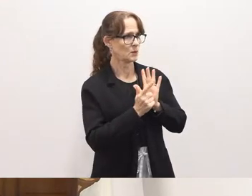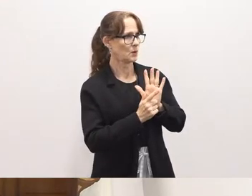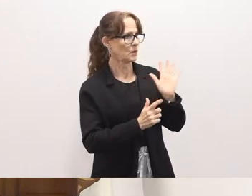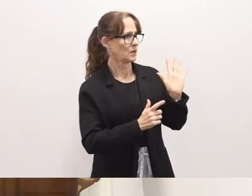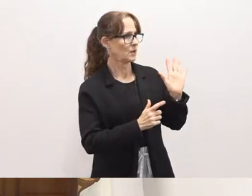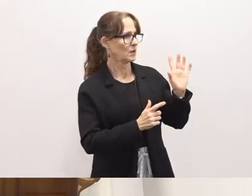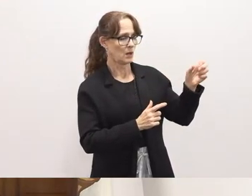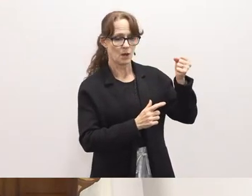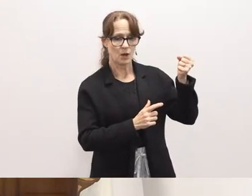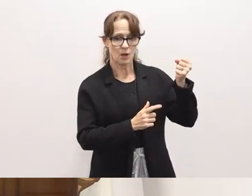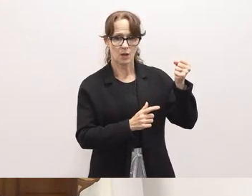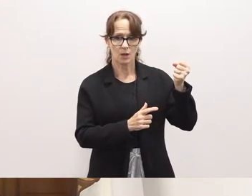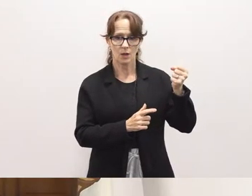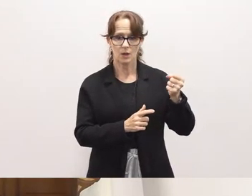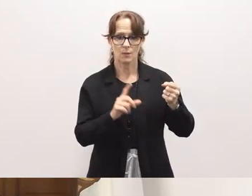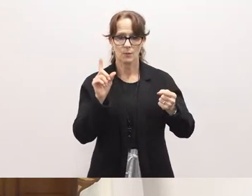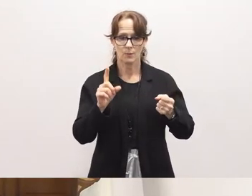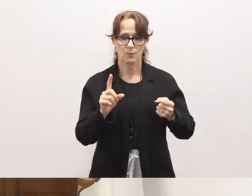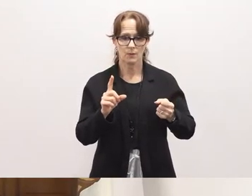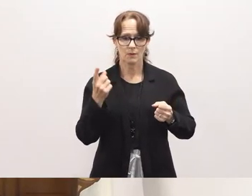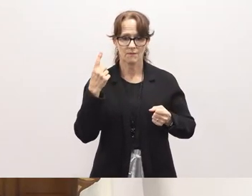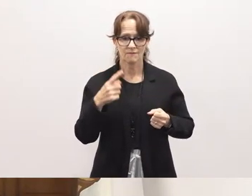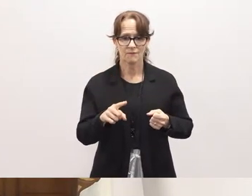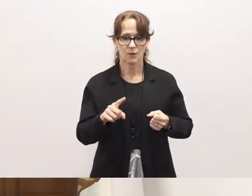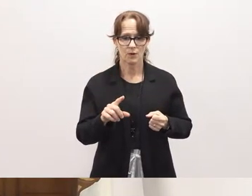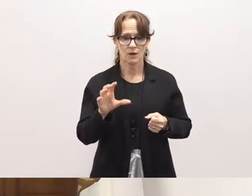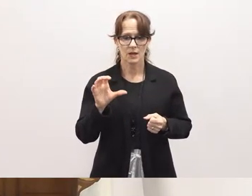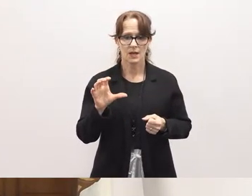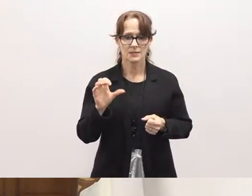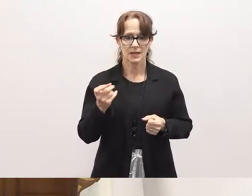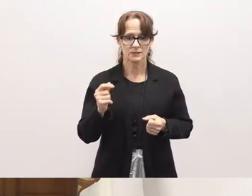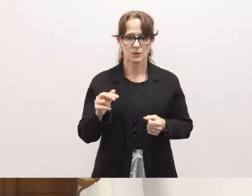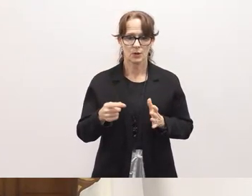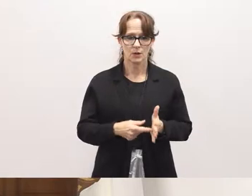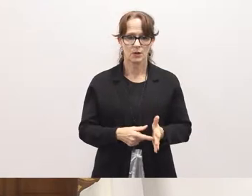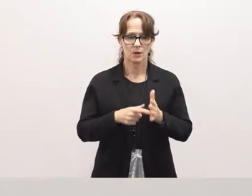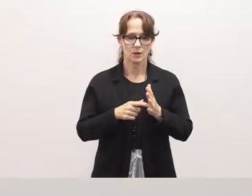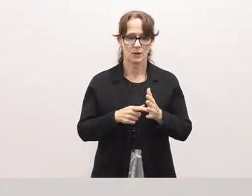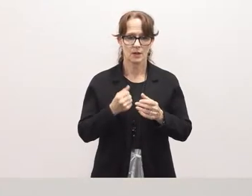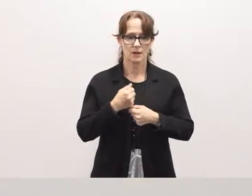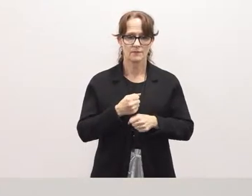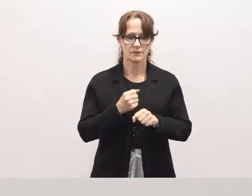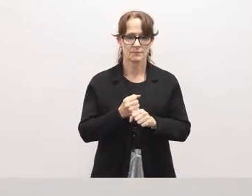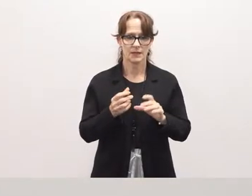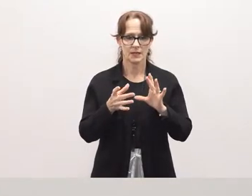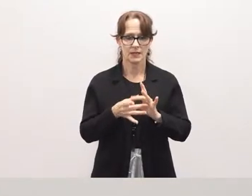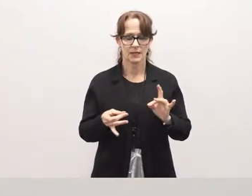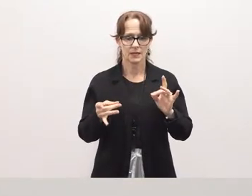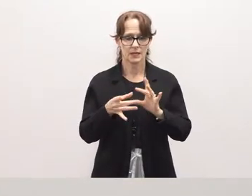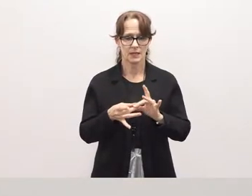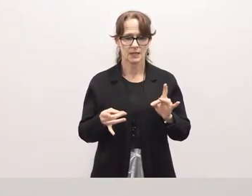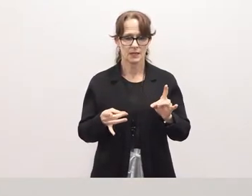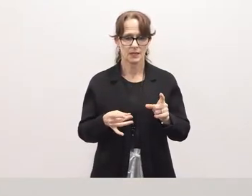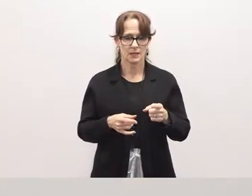Madam President, we do have to make it for the statutory requirement. We do need to make a statement. I'll have Ms.